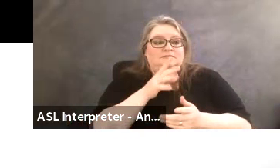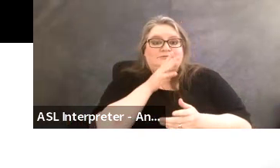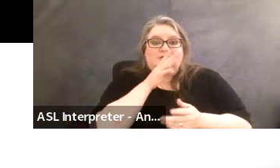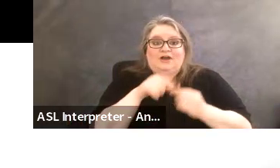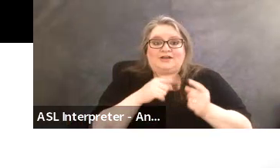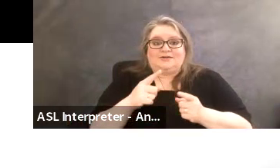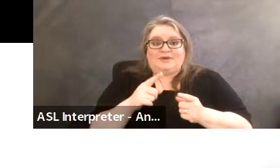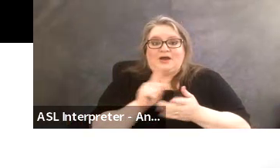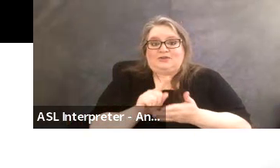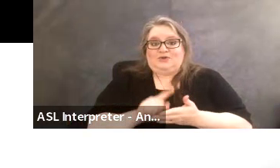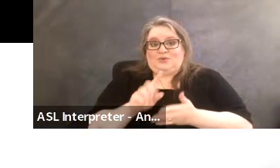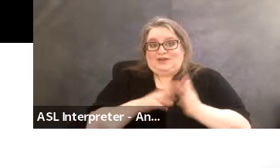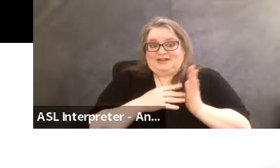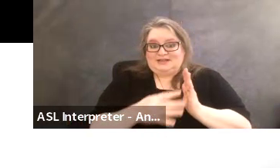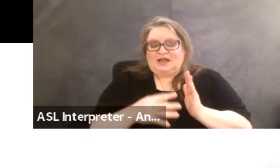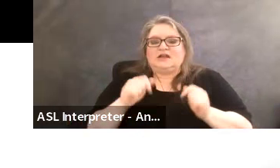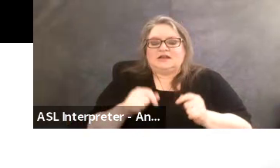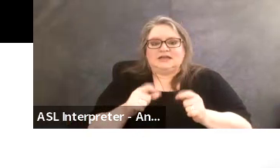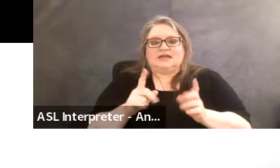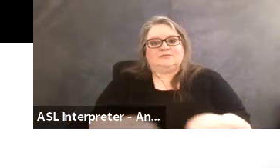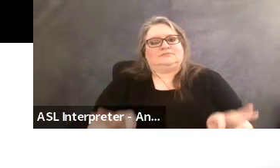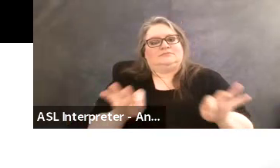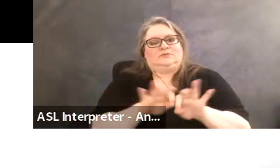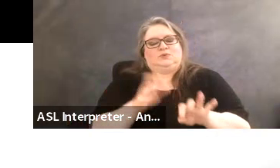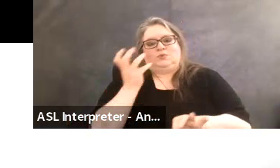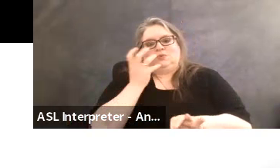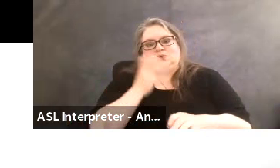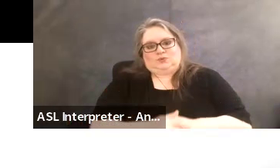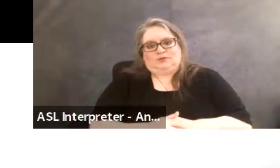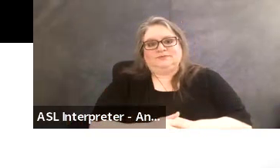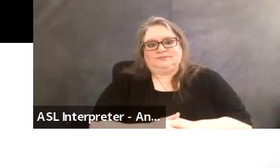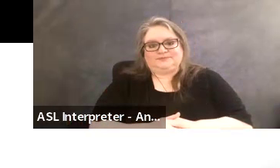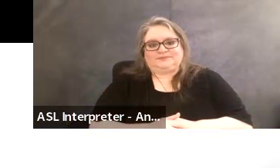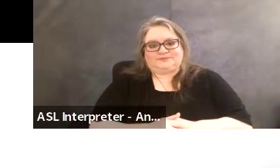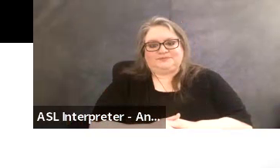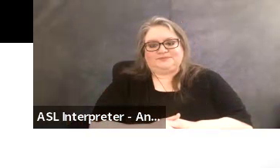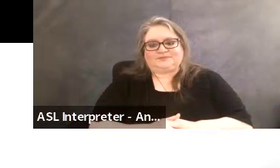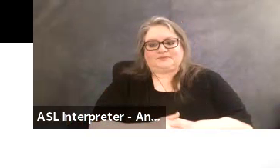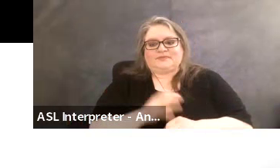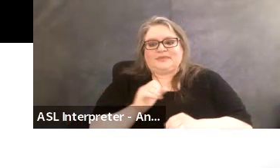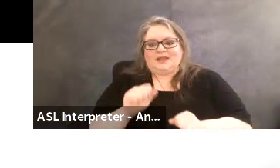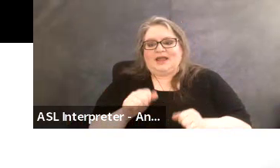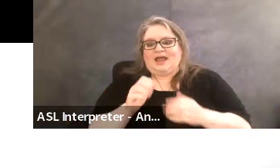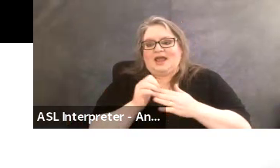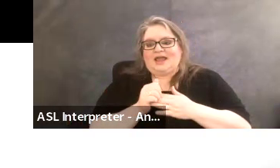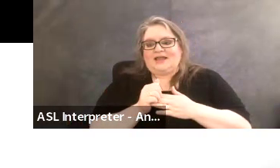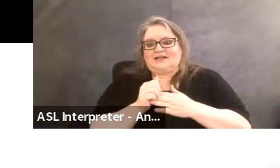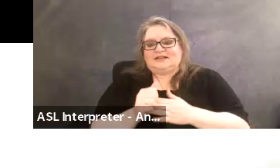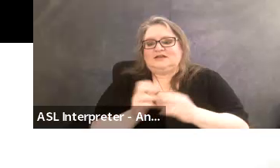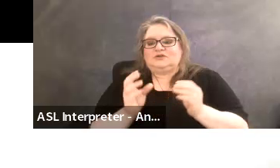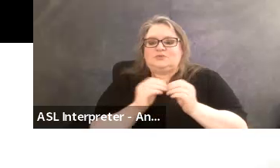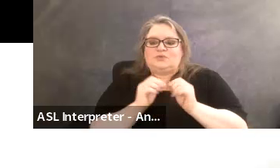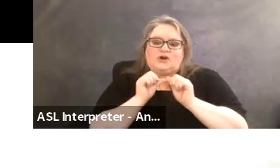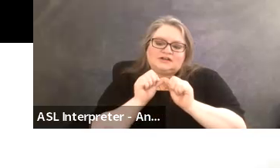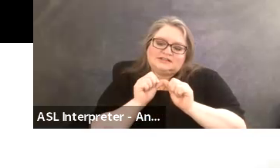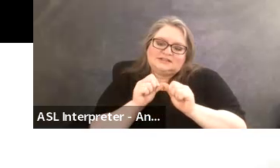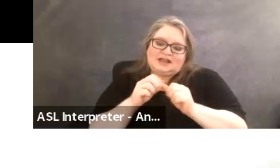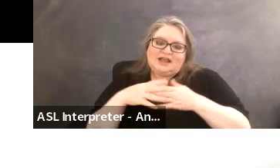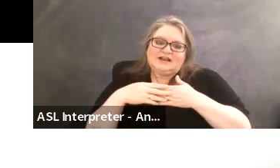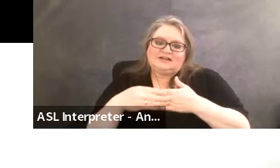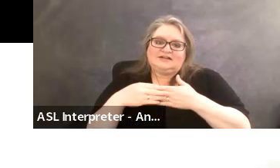the weekly schedule, can make a huge difference, a significant difference, and can lead to a more sustained and